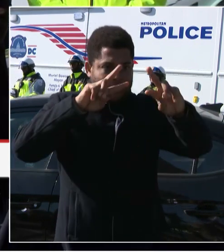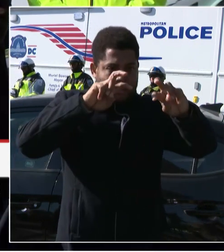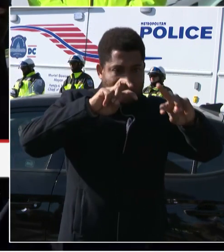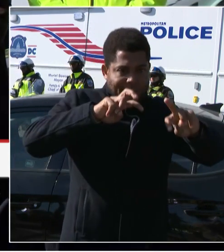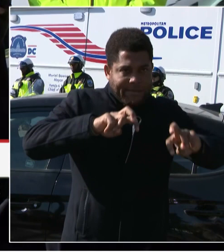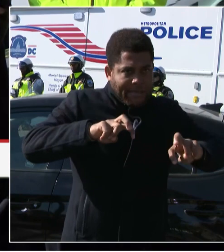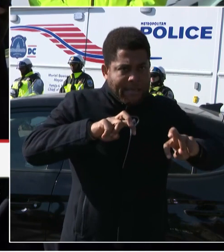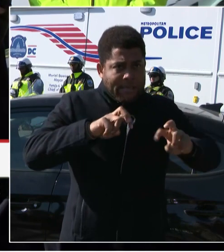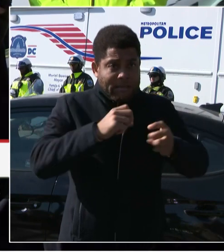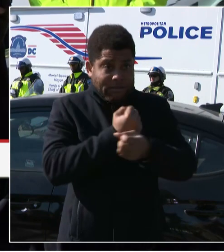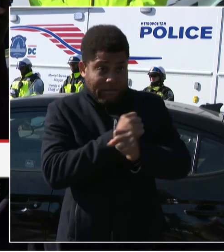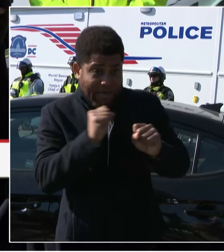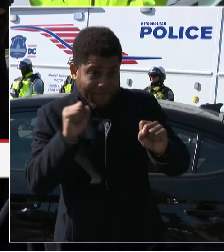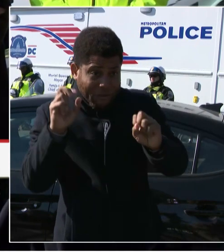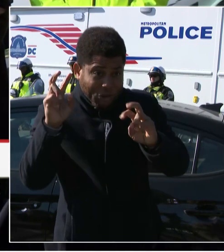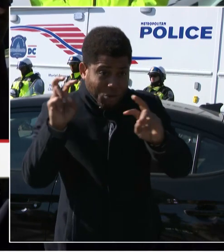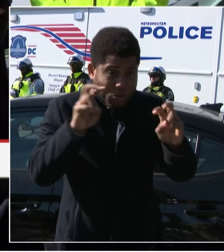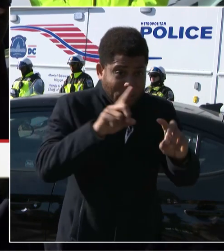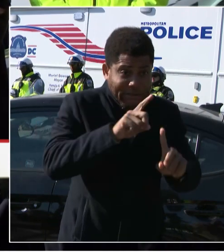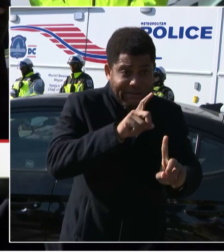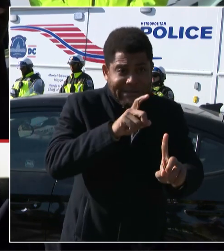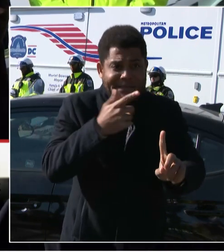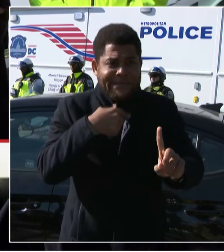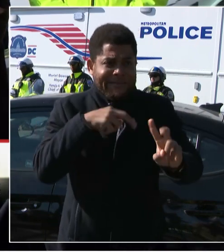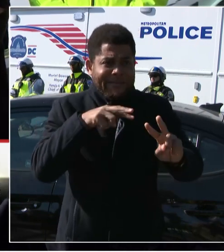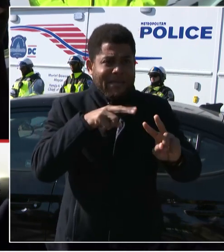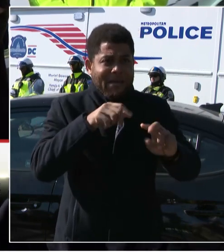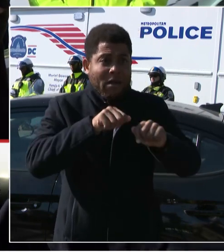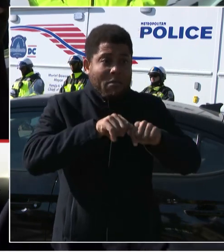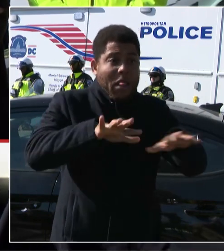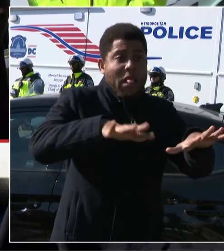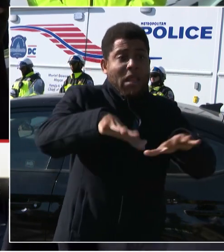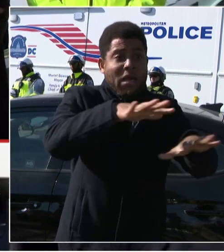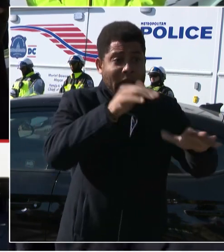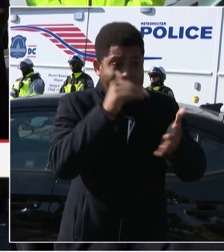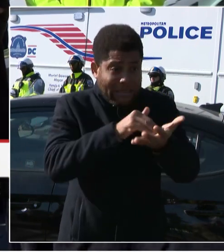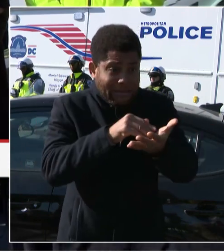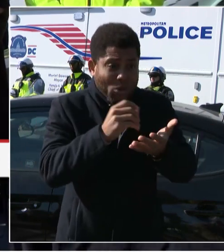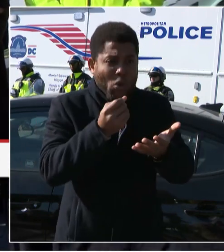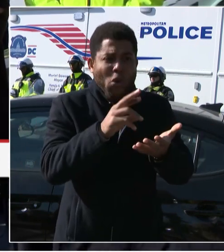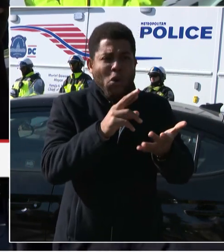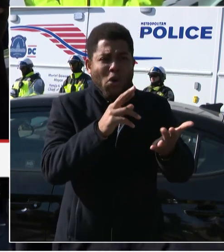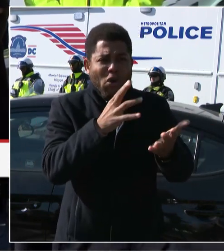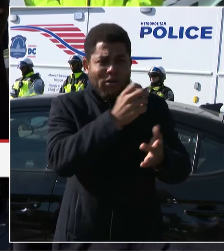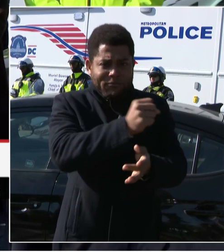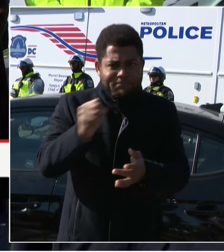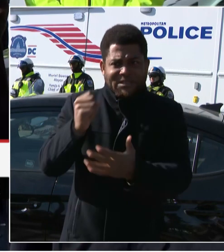releasing young people back into the same circumstances that led them into trouble.